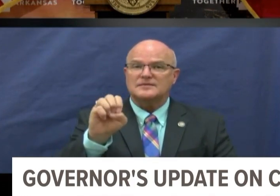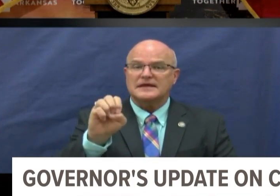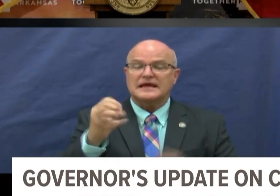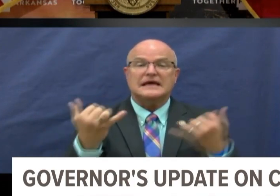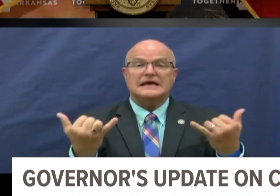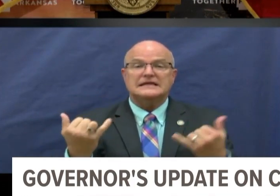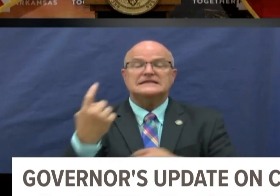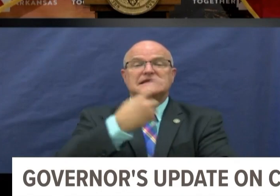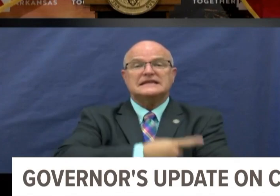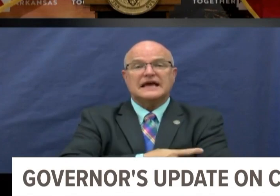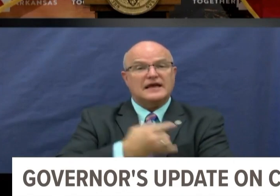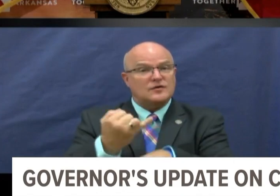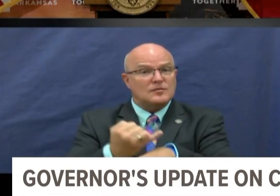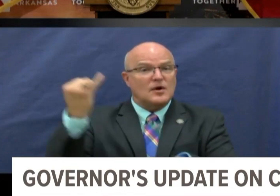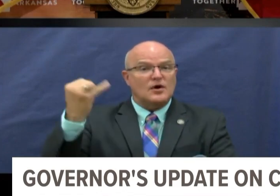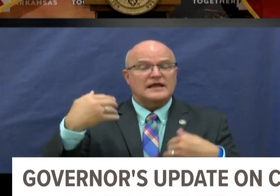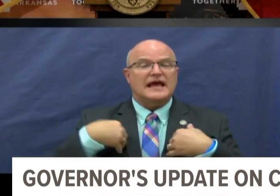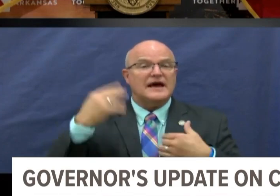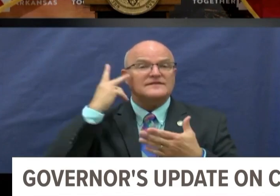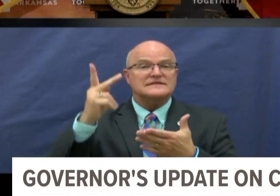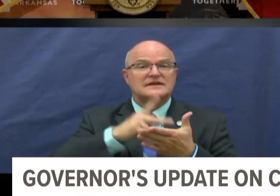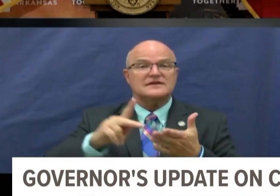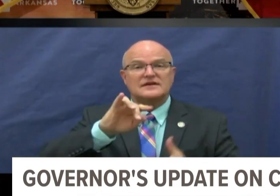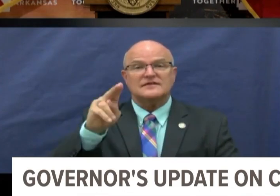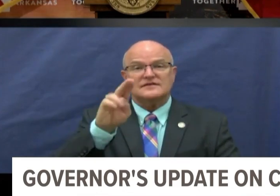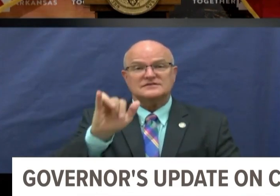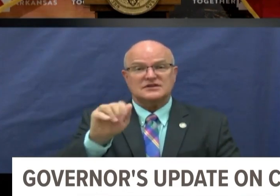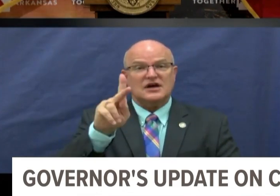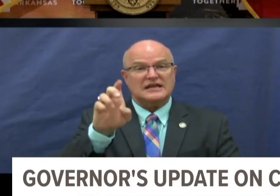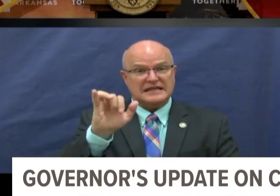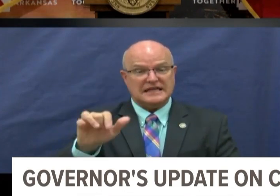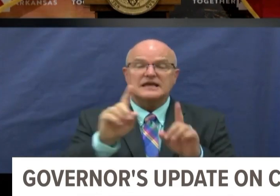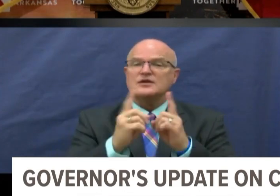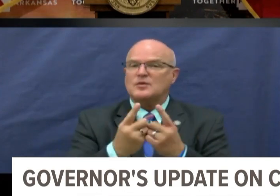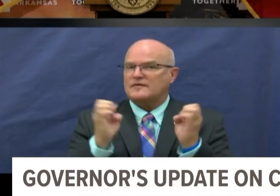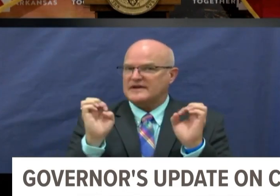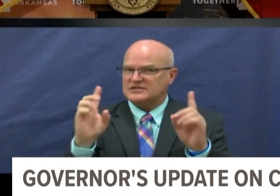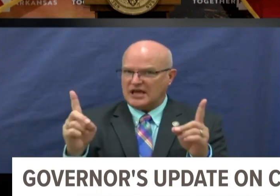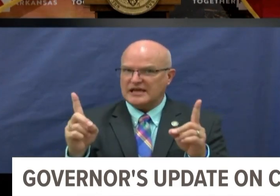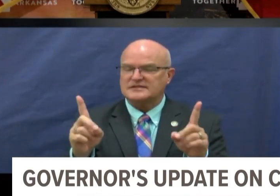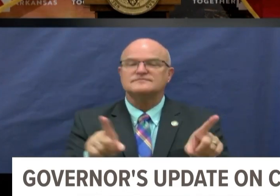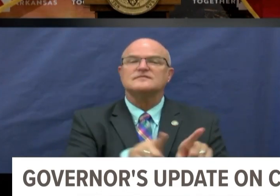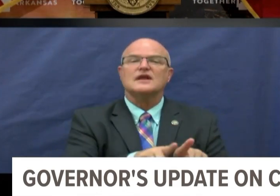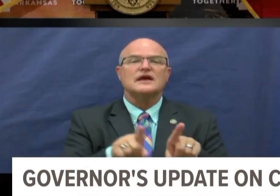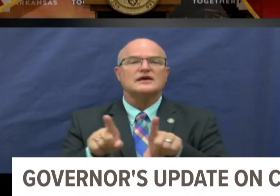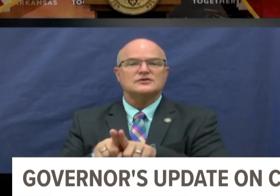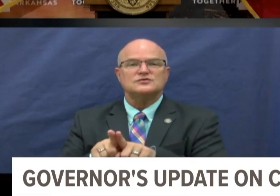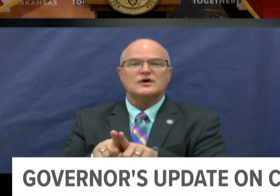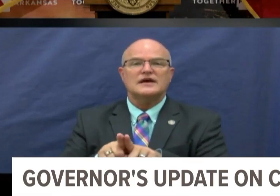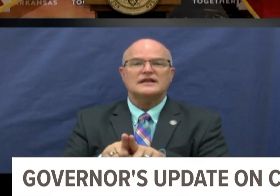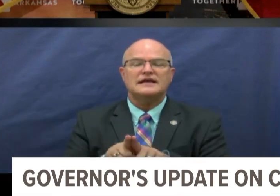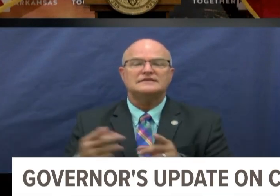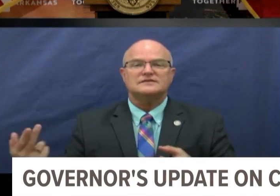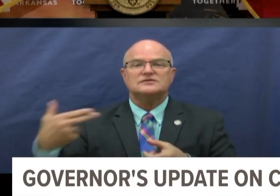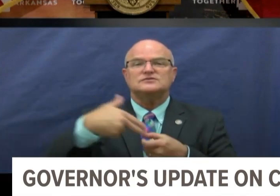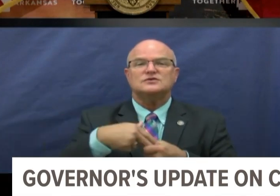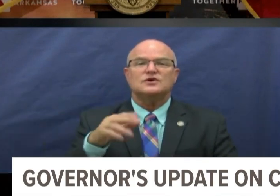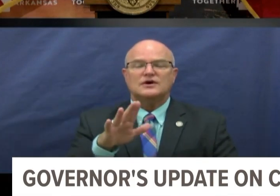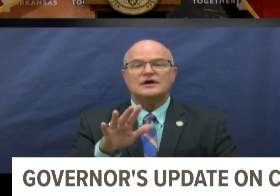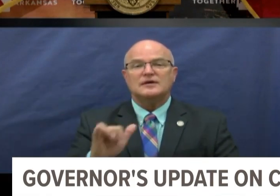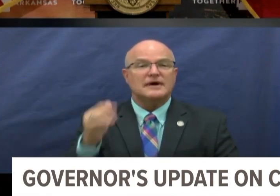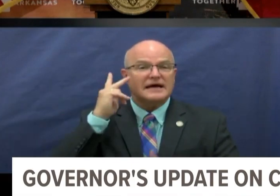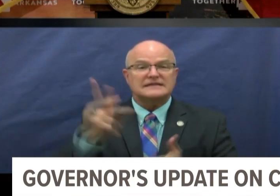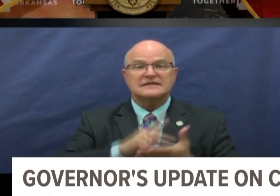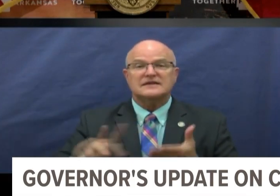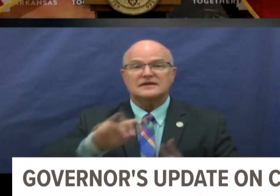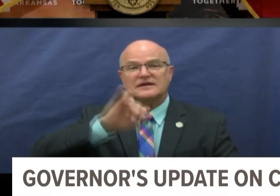joined remotely by Secretary Johnny Key of the Department of Education, as well as being joined by